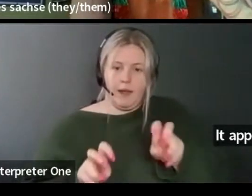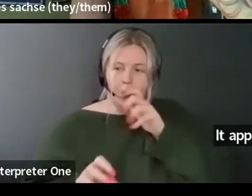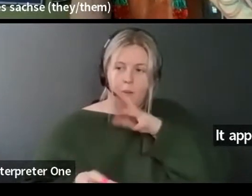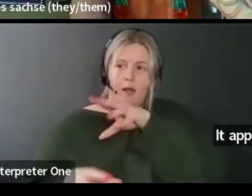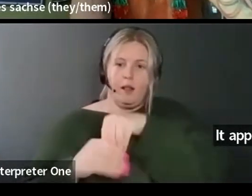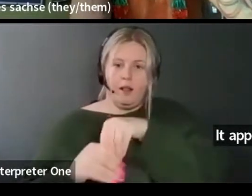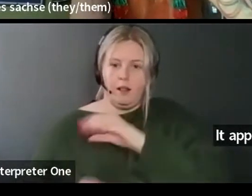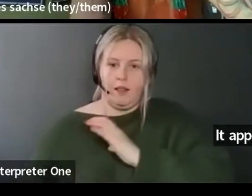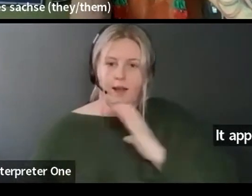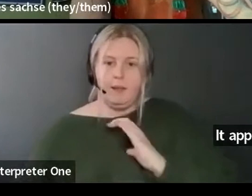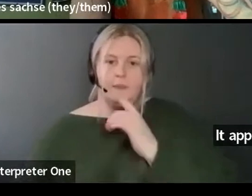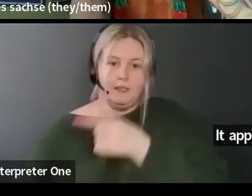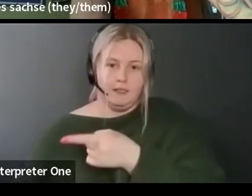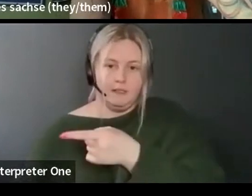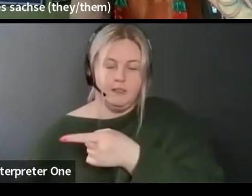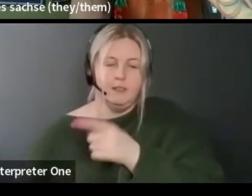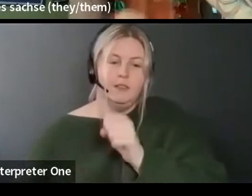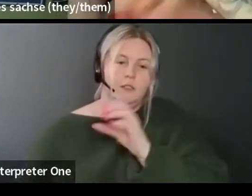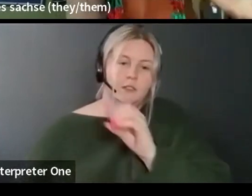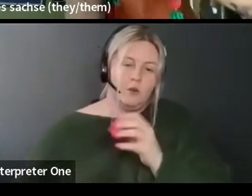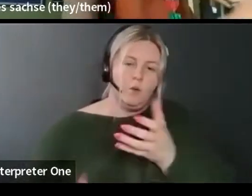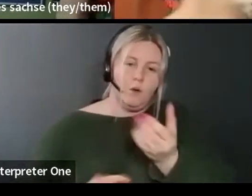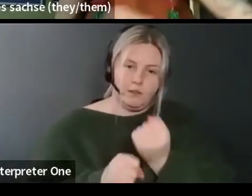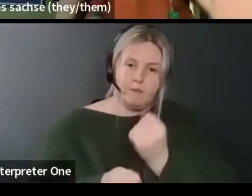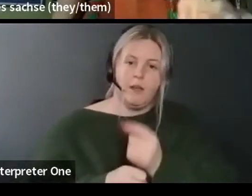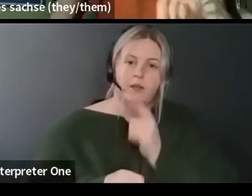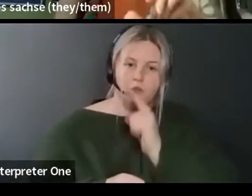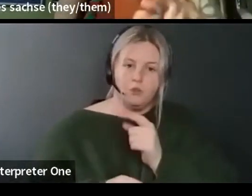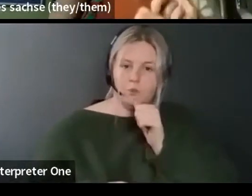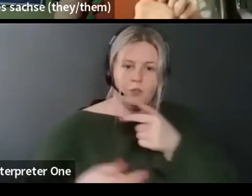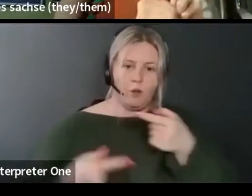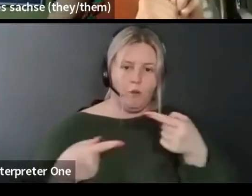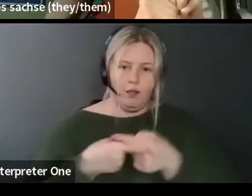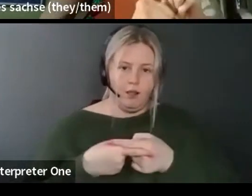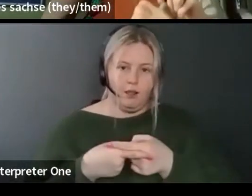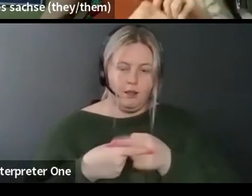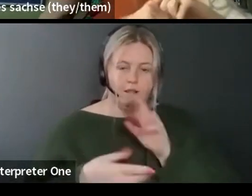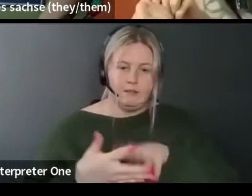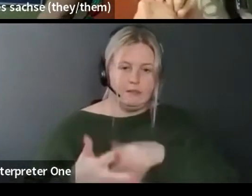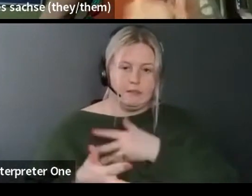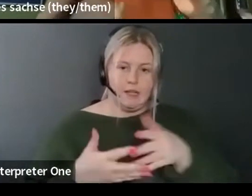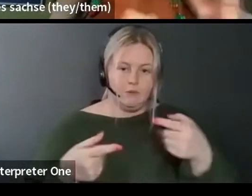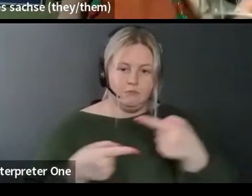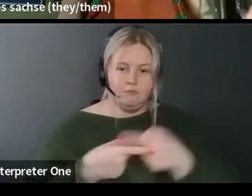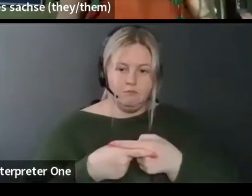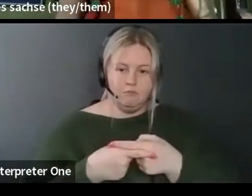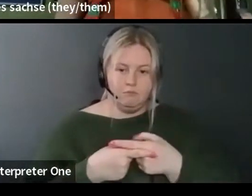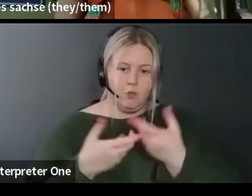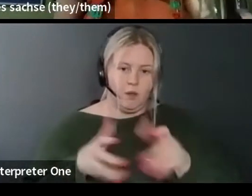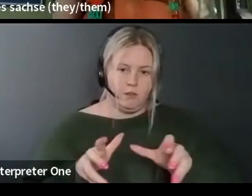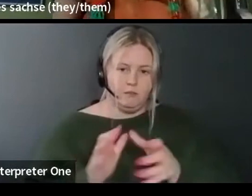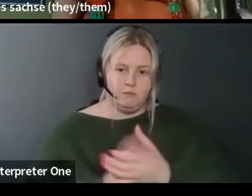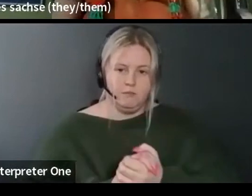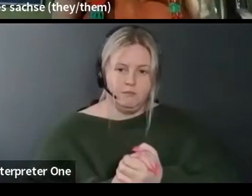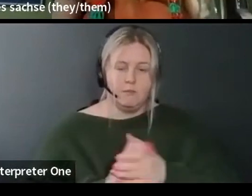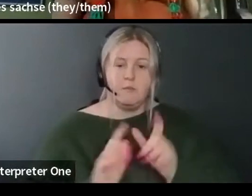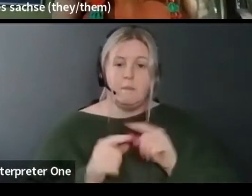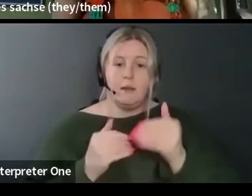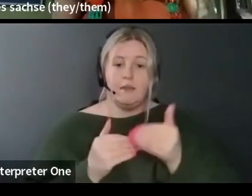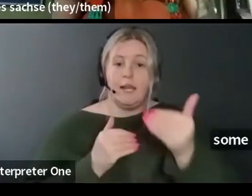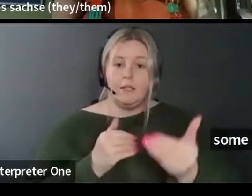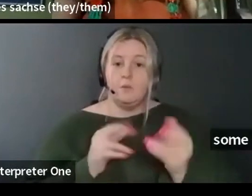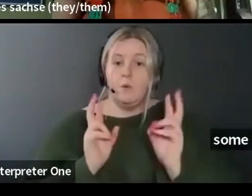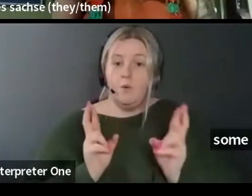that broadcast, so we want to be sure to not be competing with them. But the next